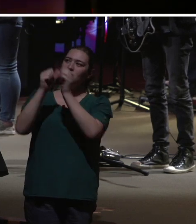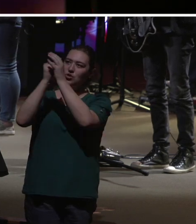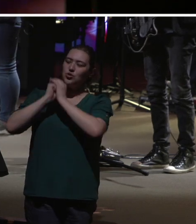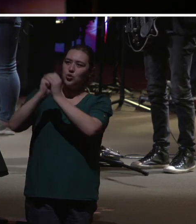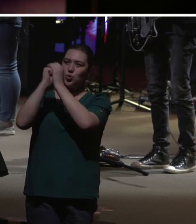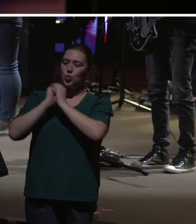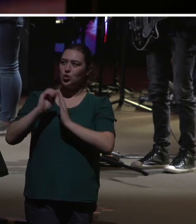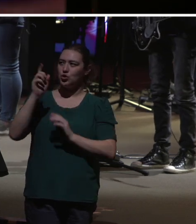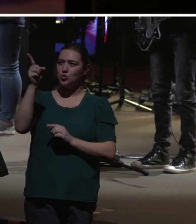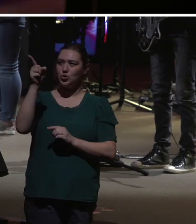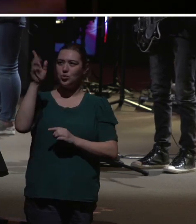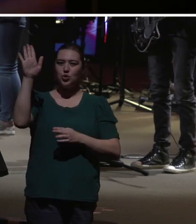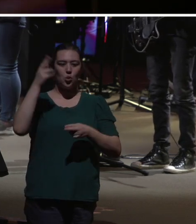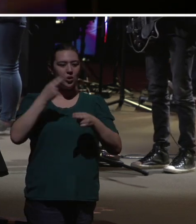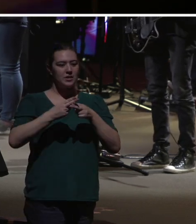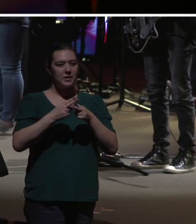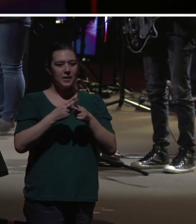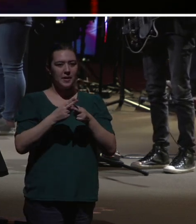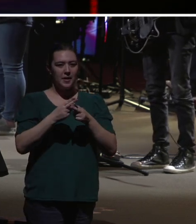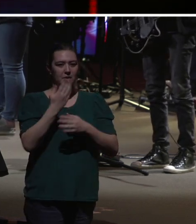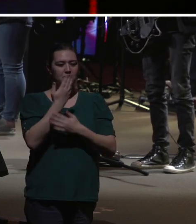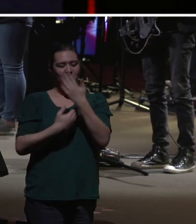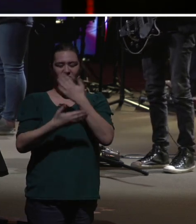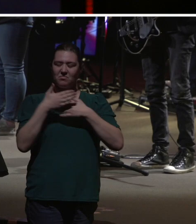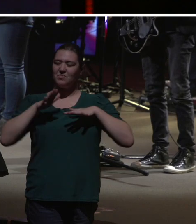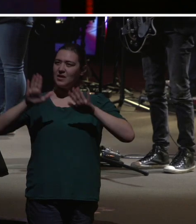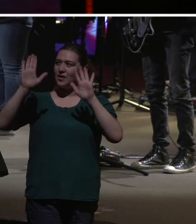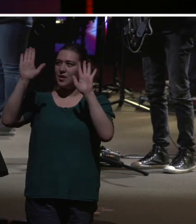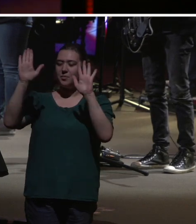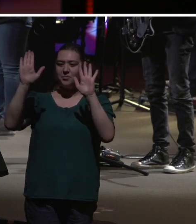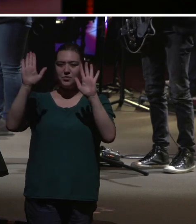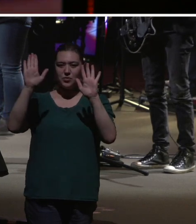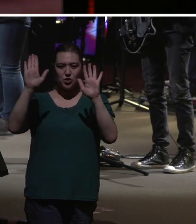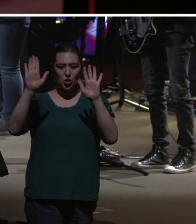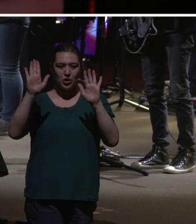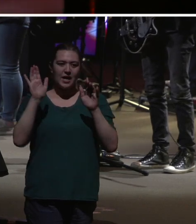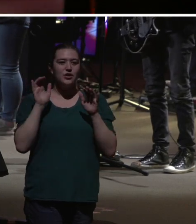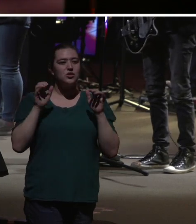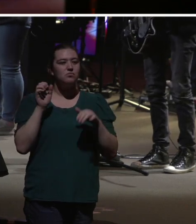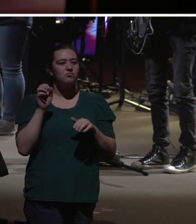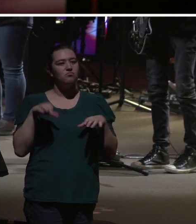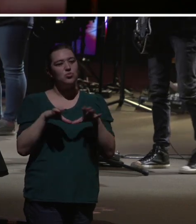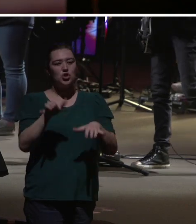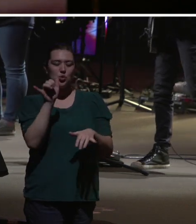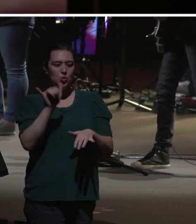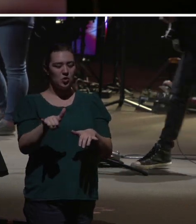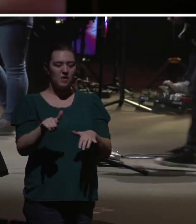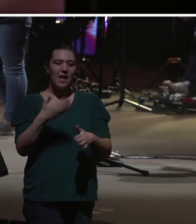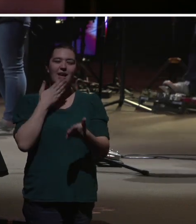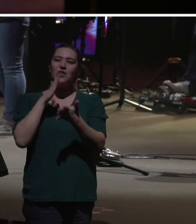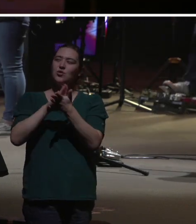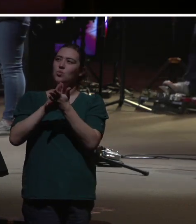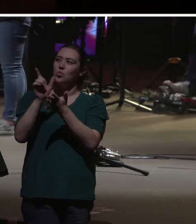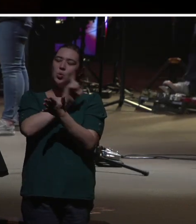In your name, I will lift up my hands. So let's do that together. Let's bring our praise before the Lord as we sing.